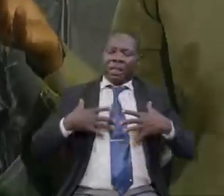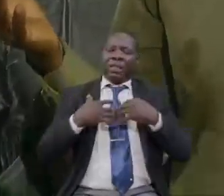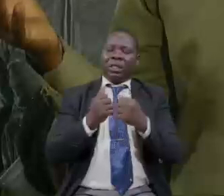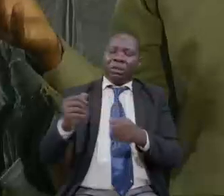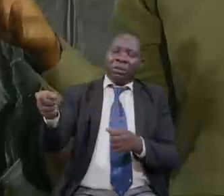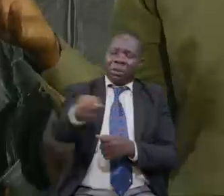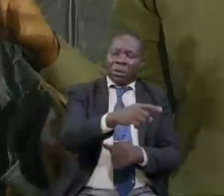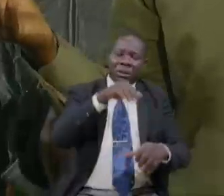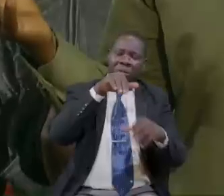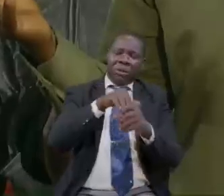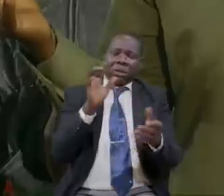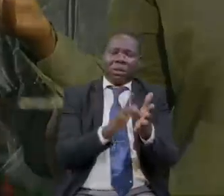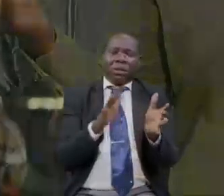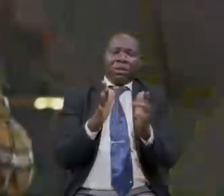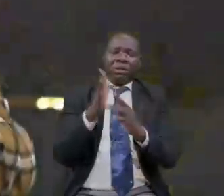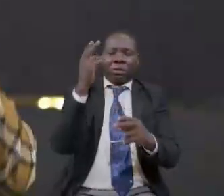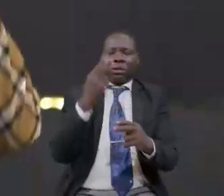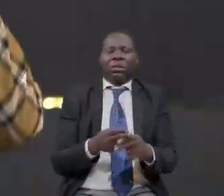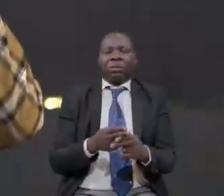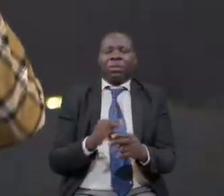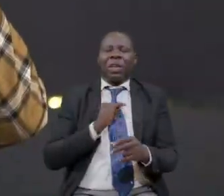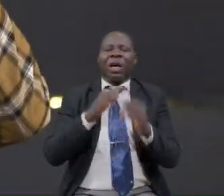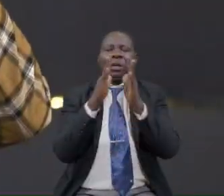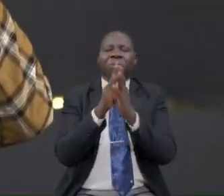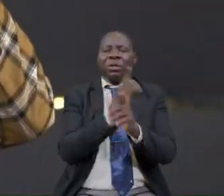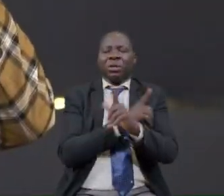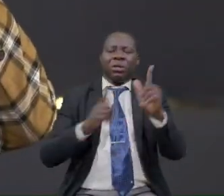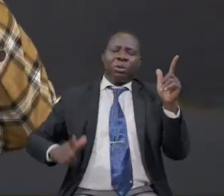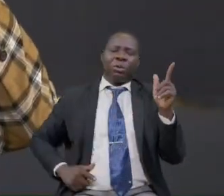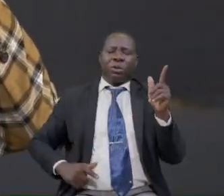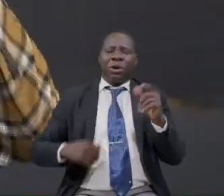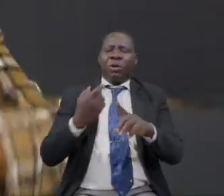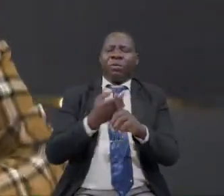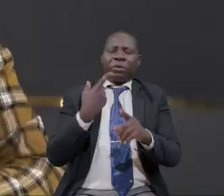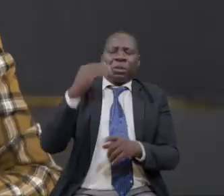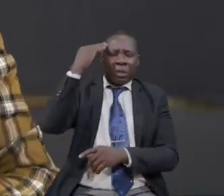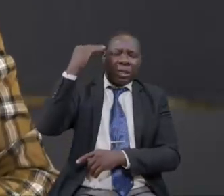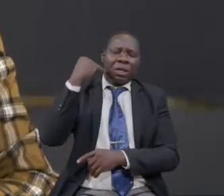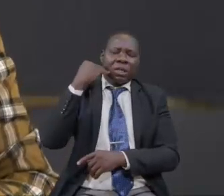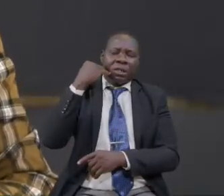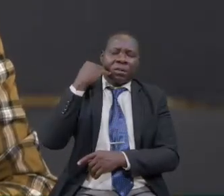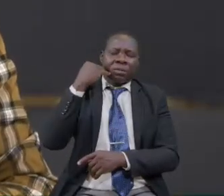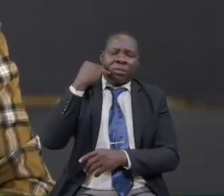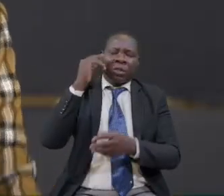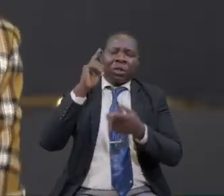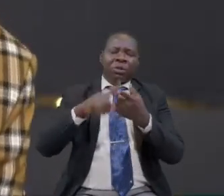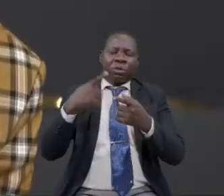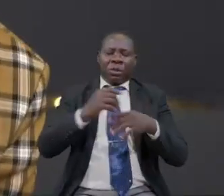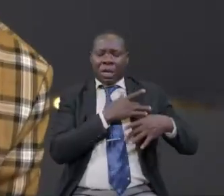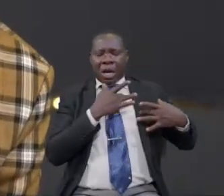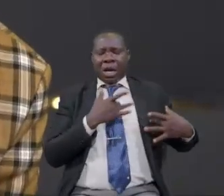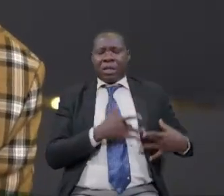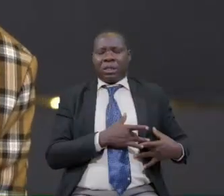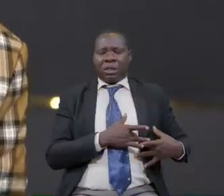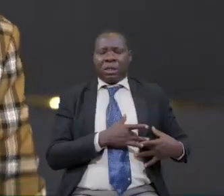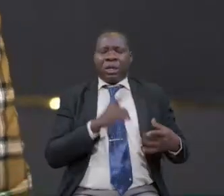name. I pray, Lord, from the head to the heart, to the